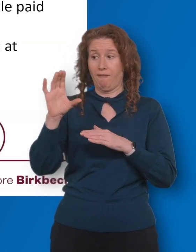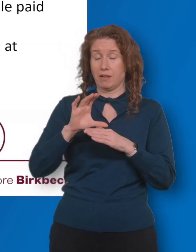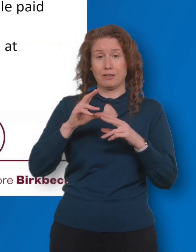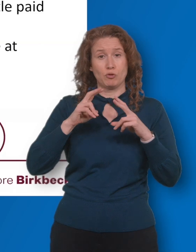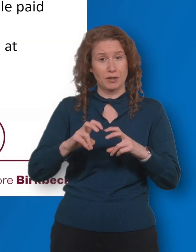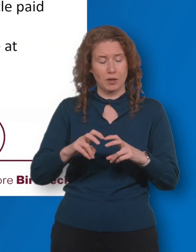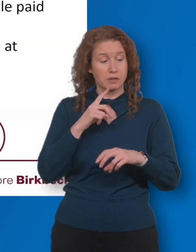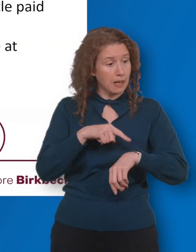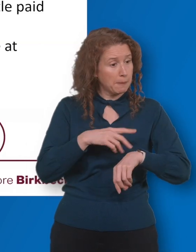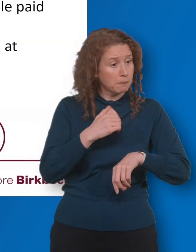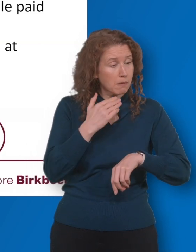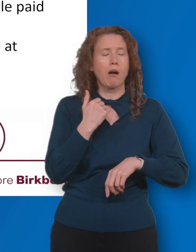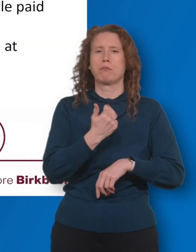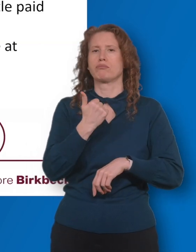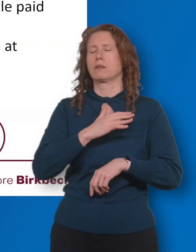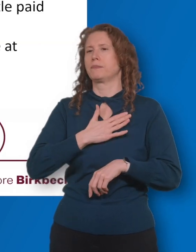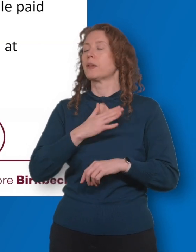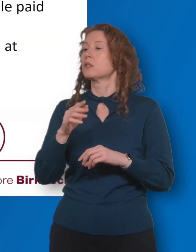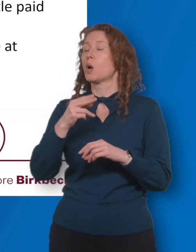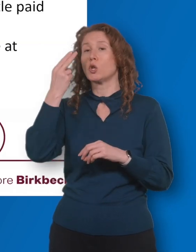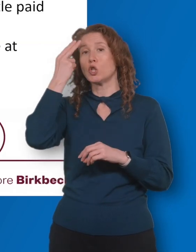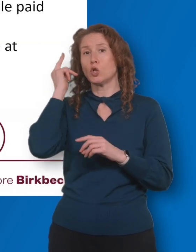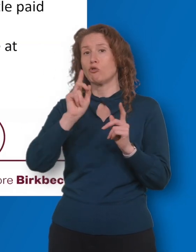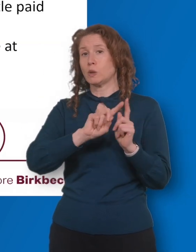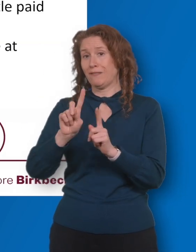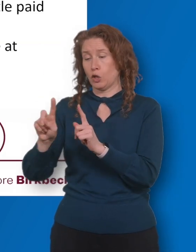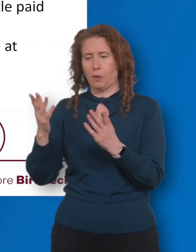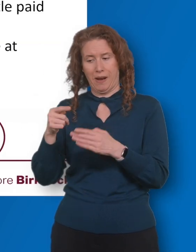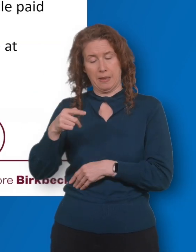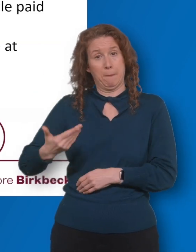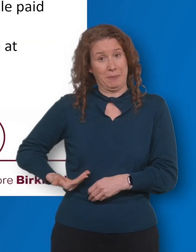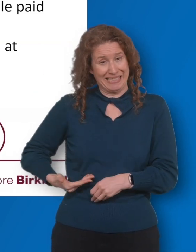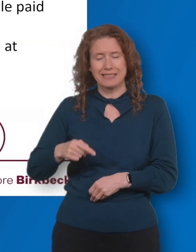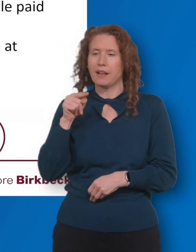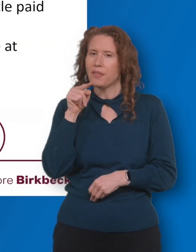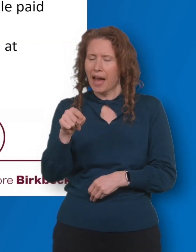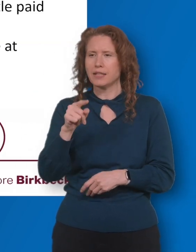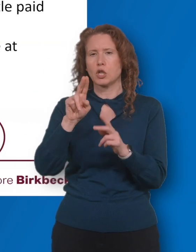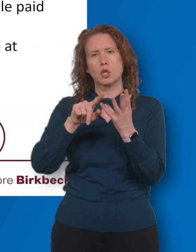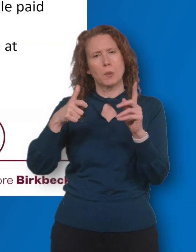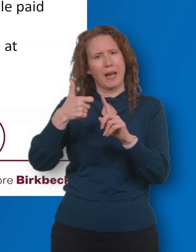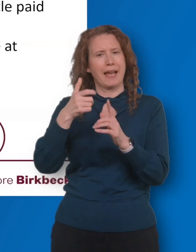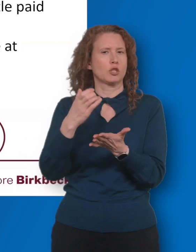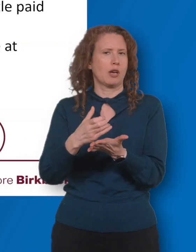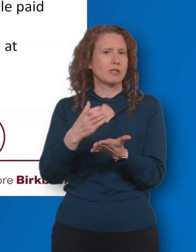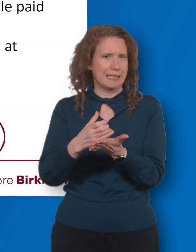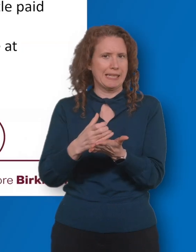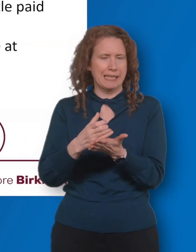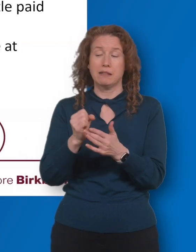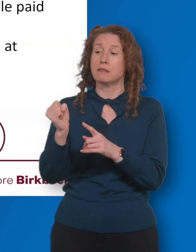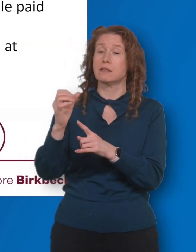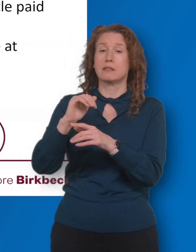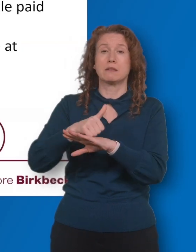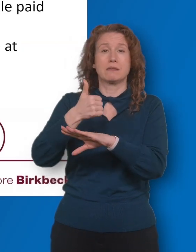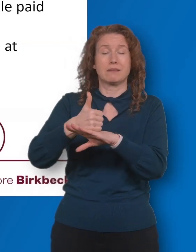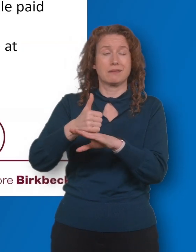doing good. So Neurodiversity in Business is a UK charity spearheaded by the